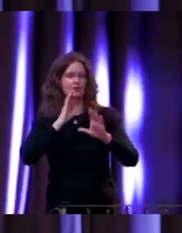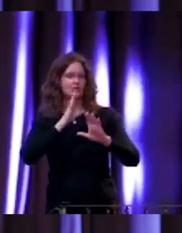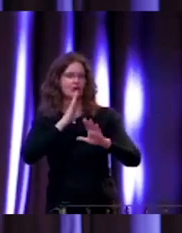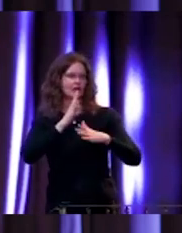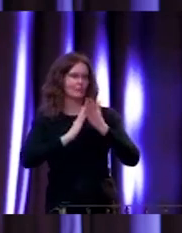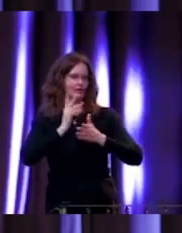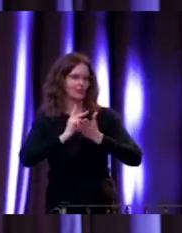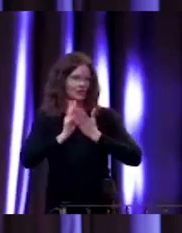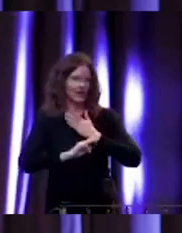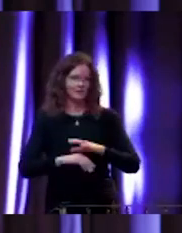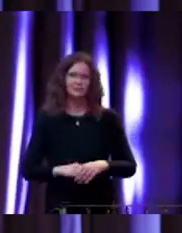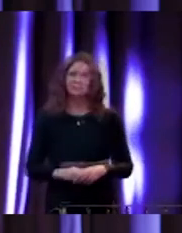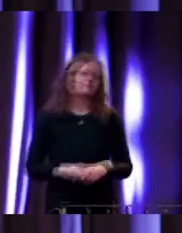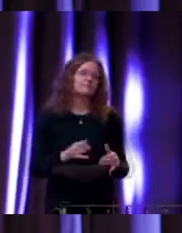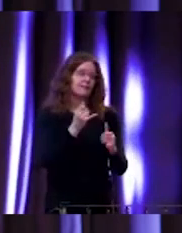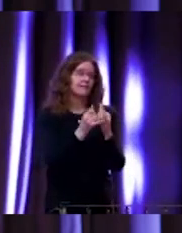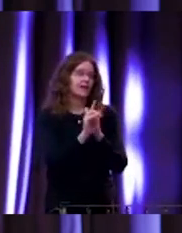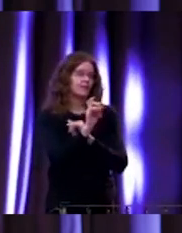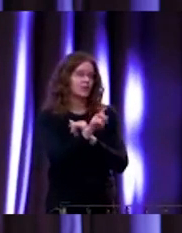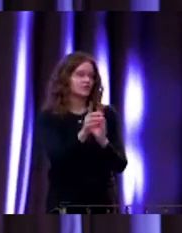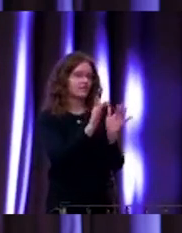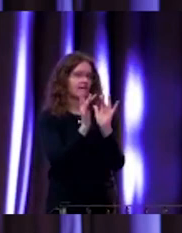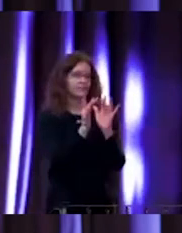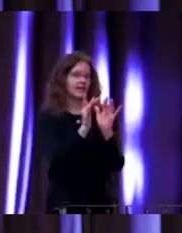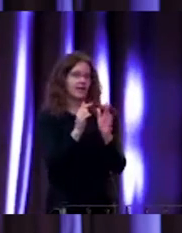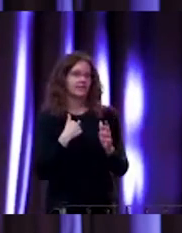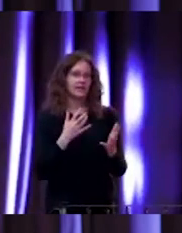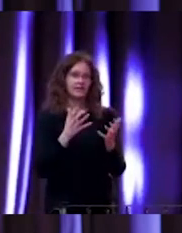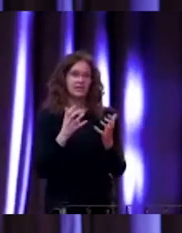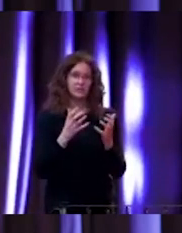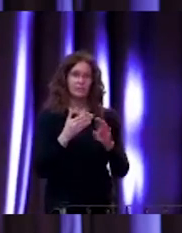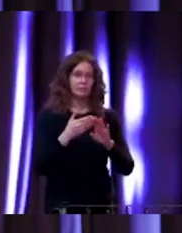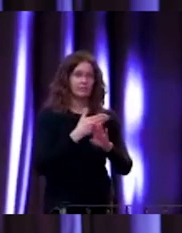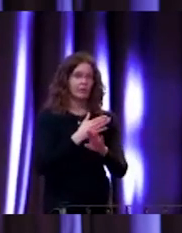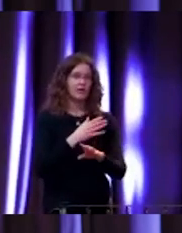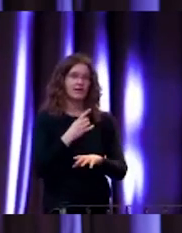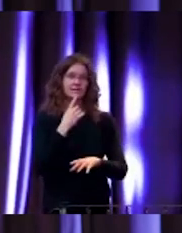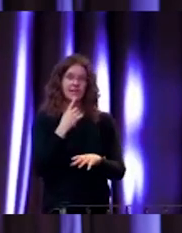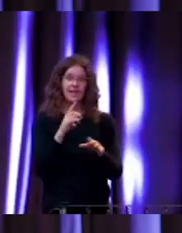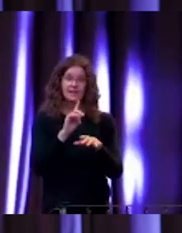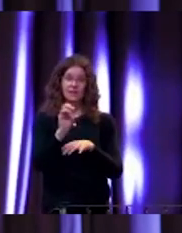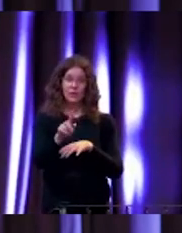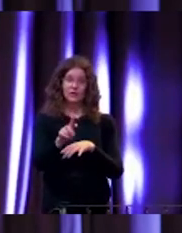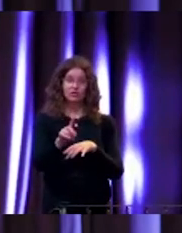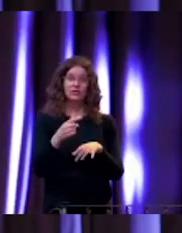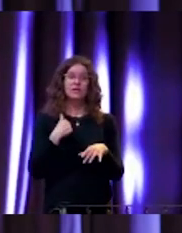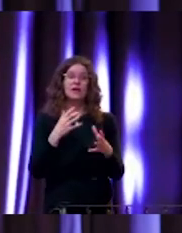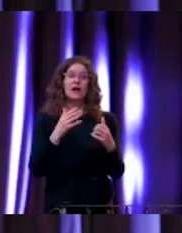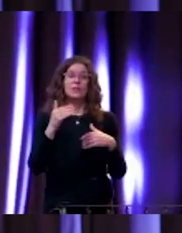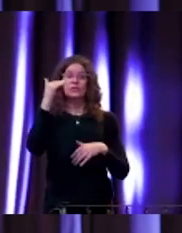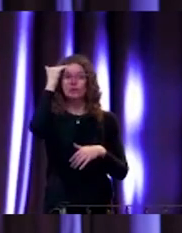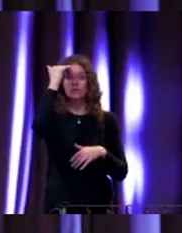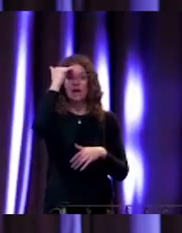As a final question from online, and I just wanted to, before I state this question, I also just want to acknowledge that there are questions both here